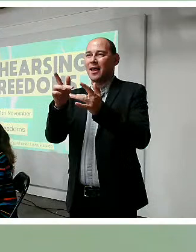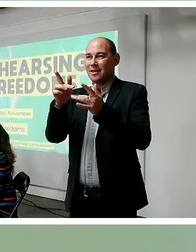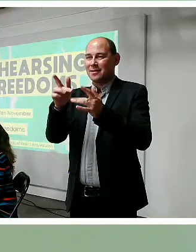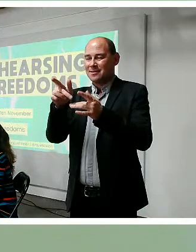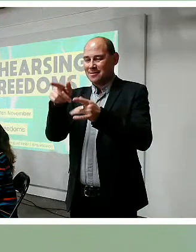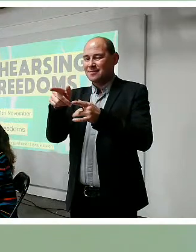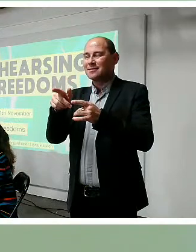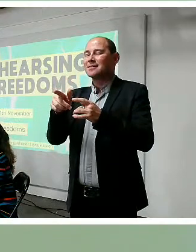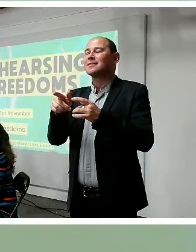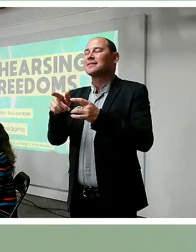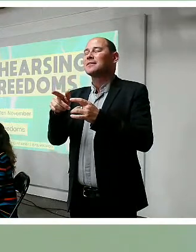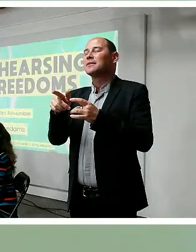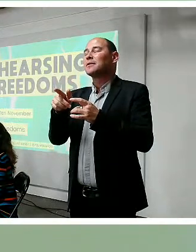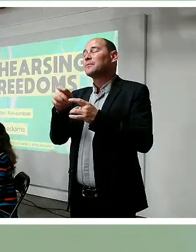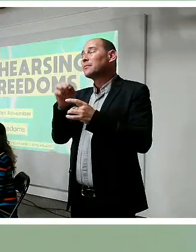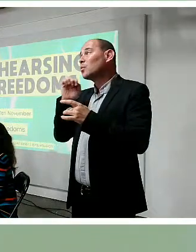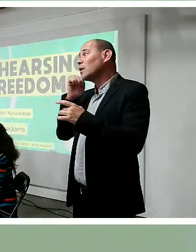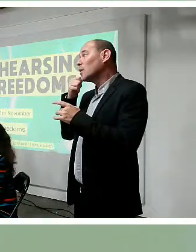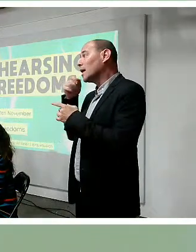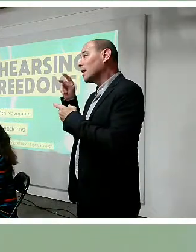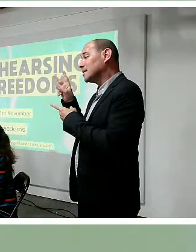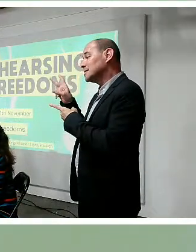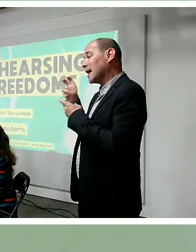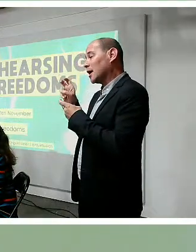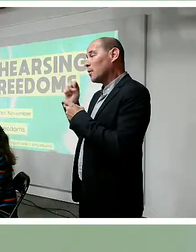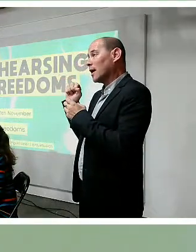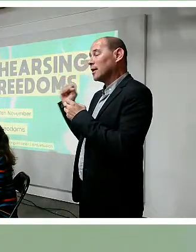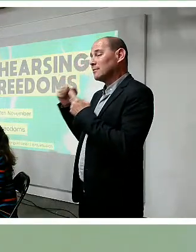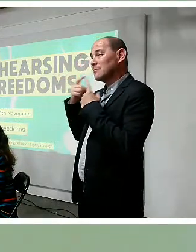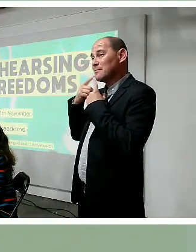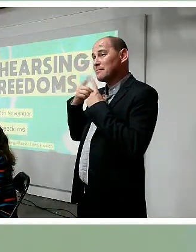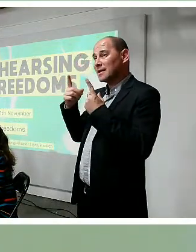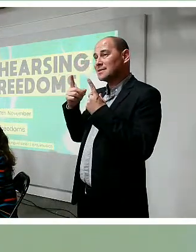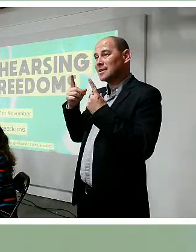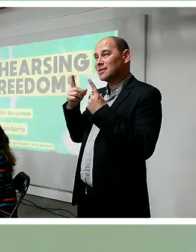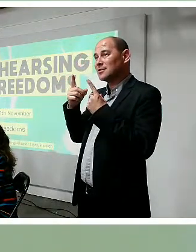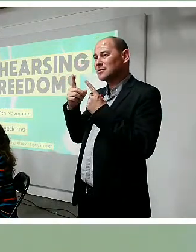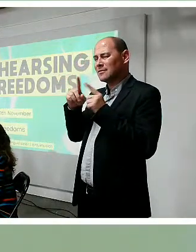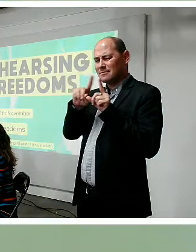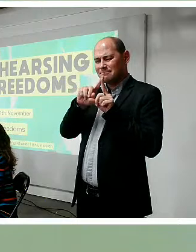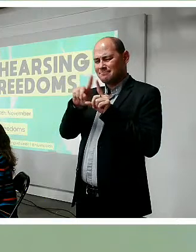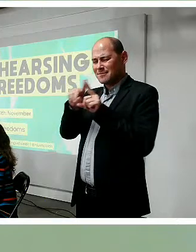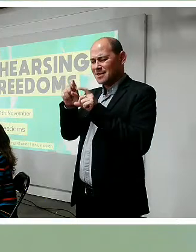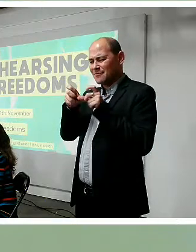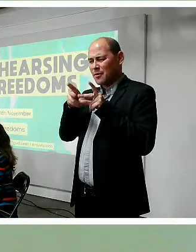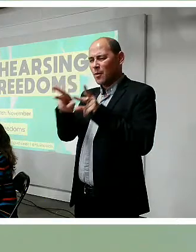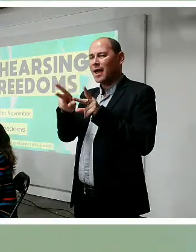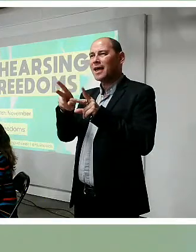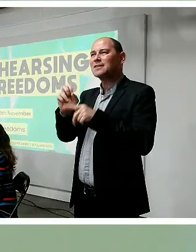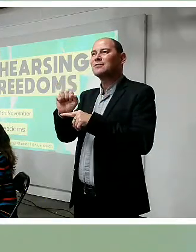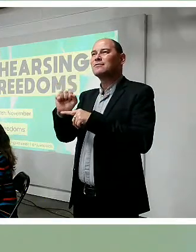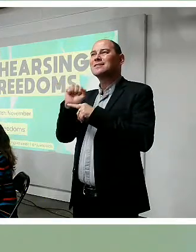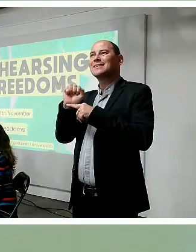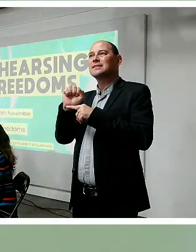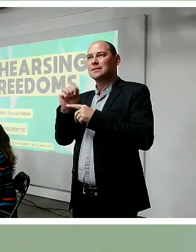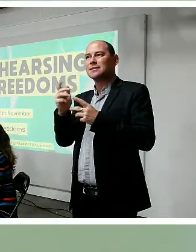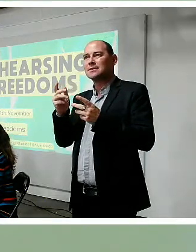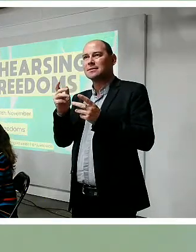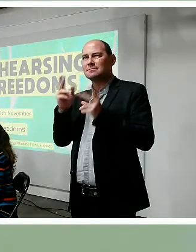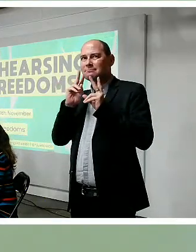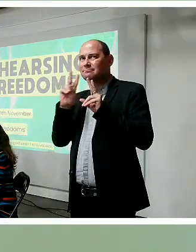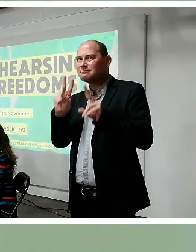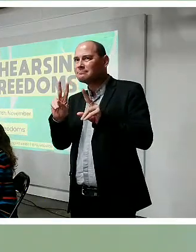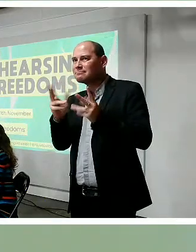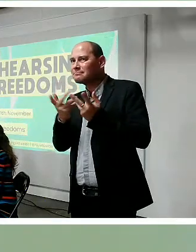real message of the very different ways that resistance can look, right? And also that so much of